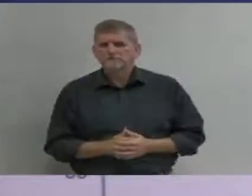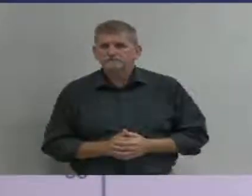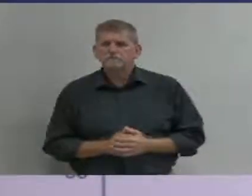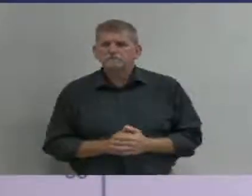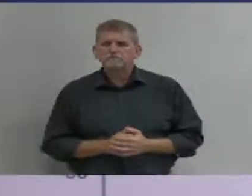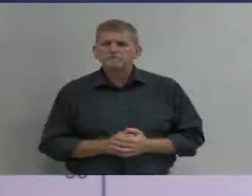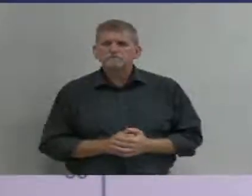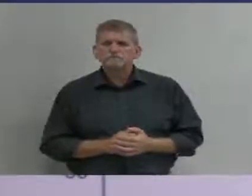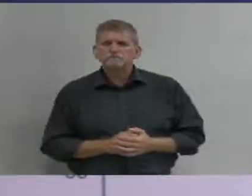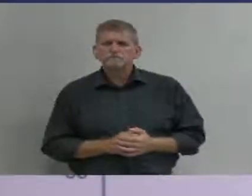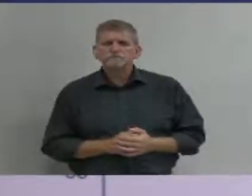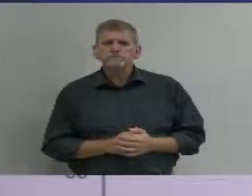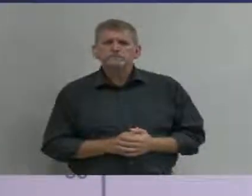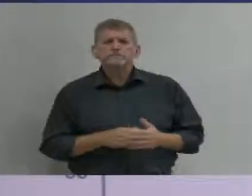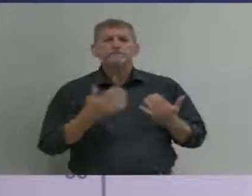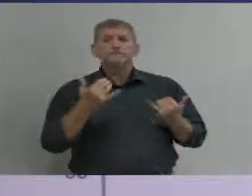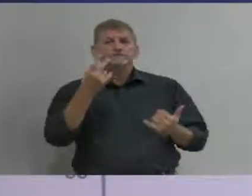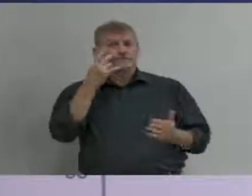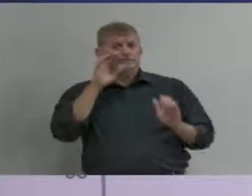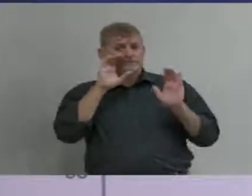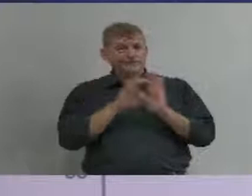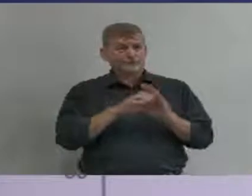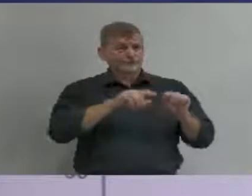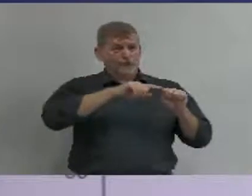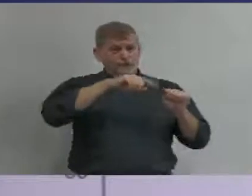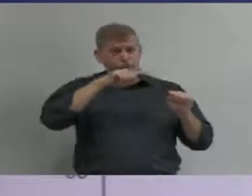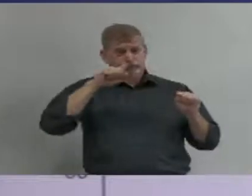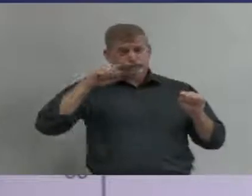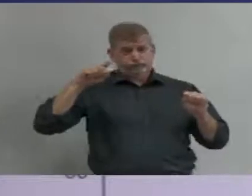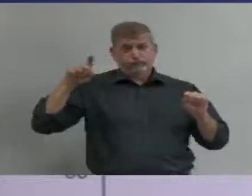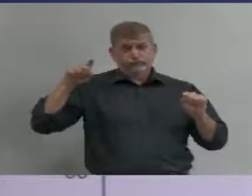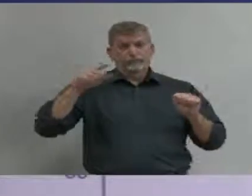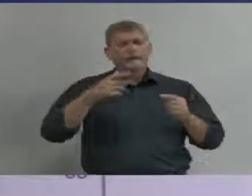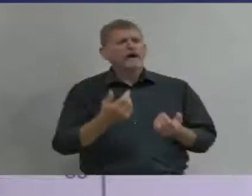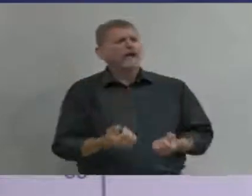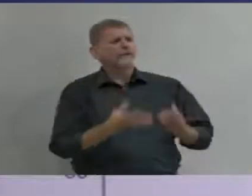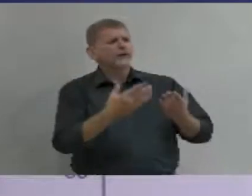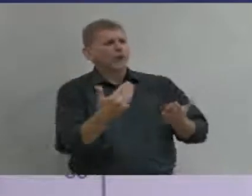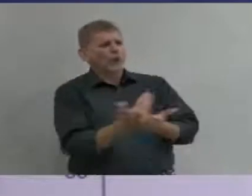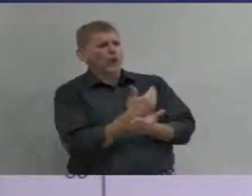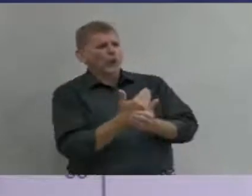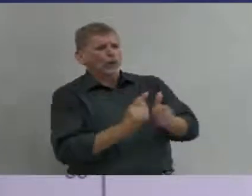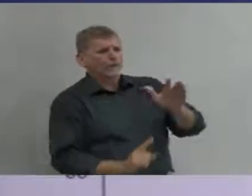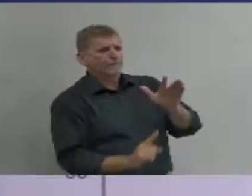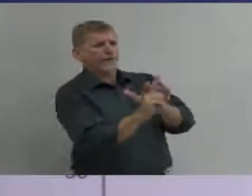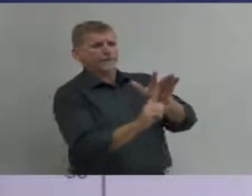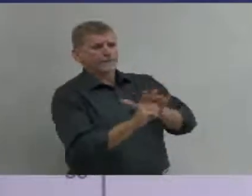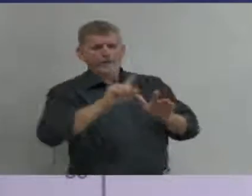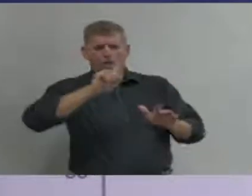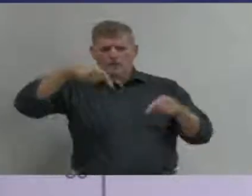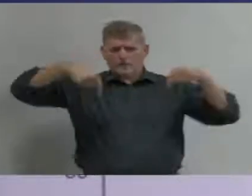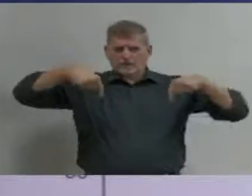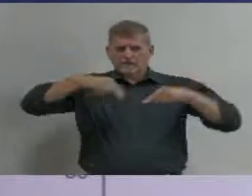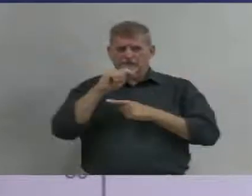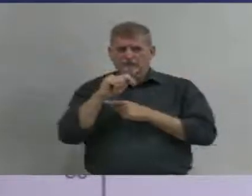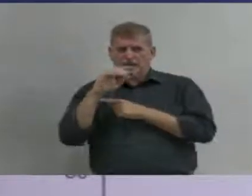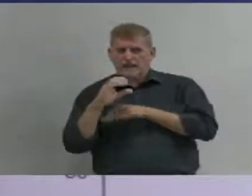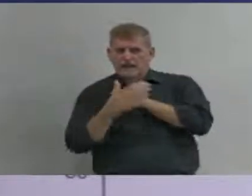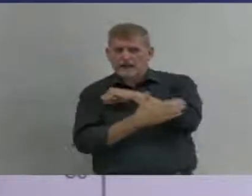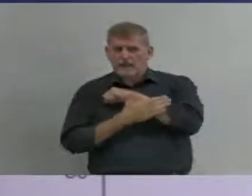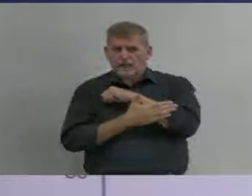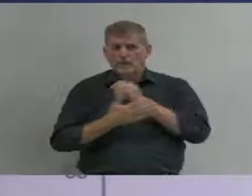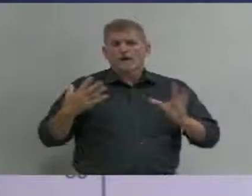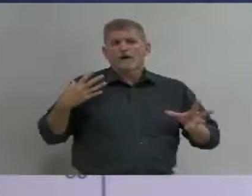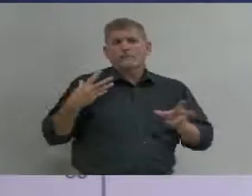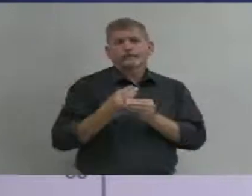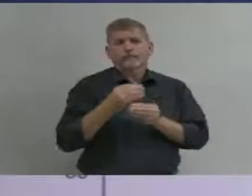This next slide shows the number of new cases of COVID-19 in Tippecanoe County, dating all the way back to the beginning of March when